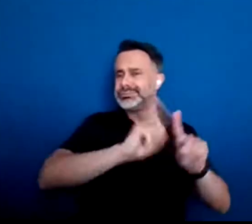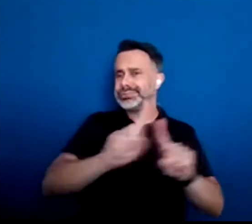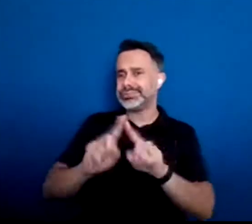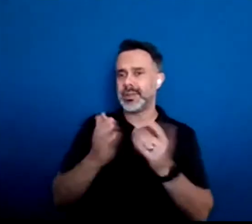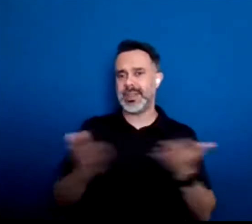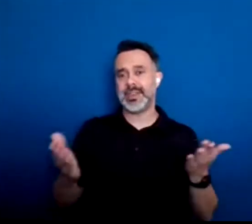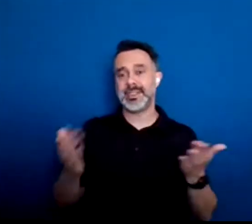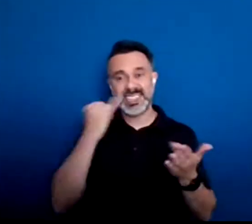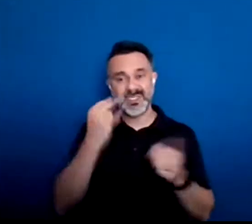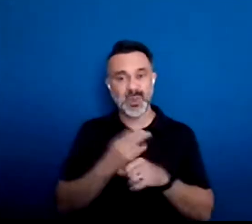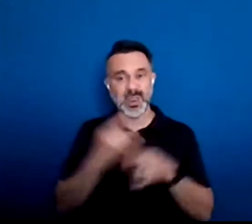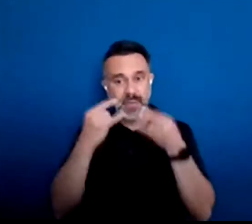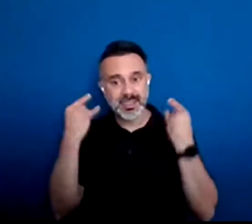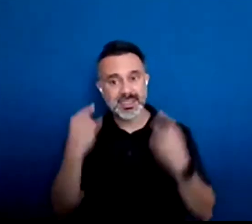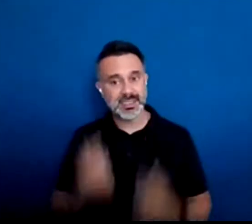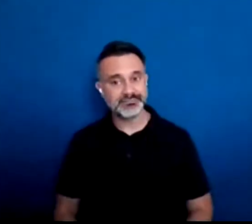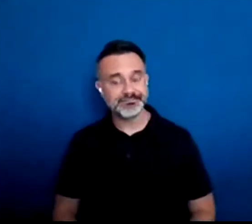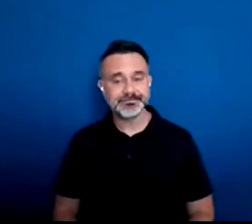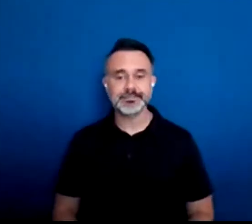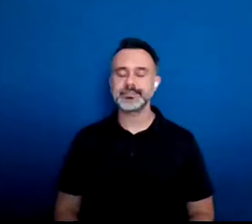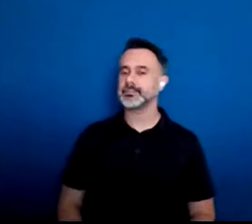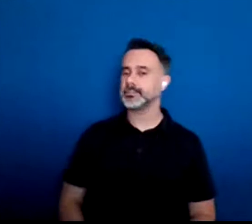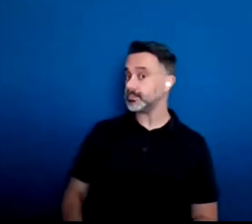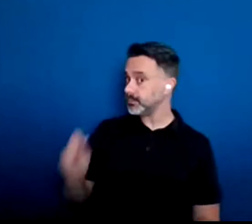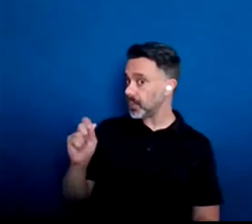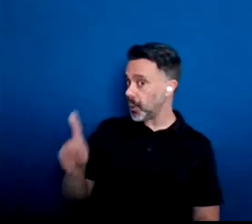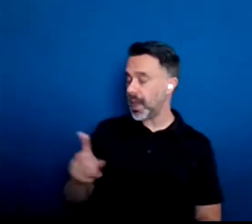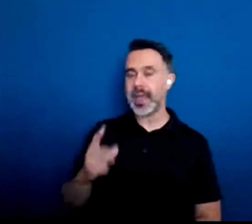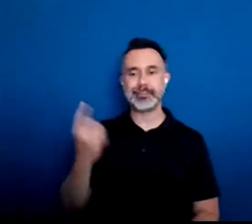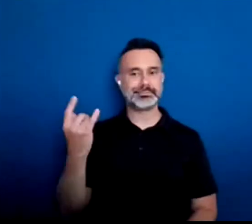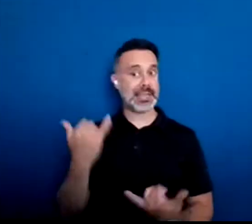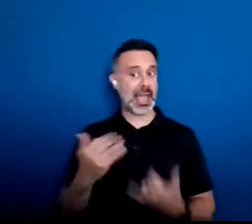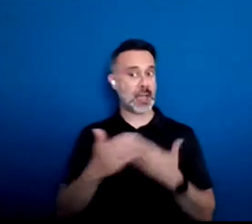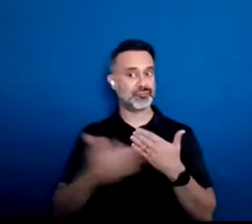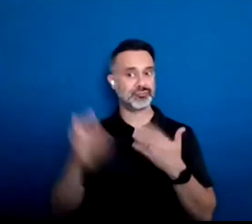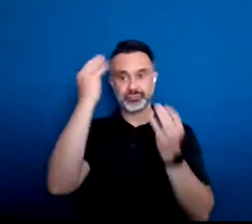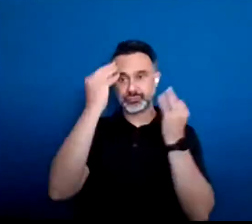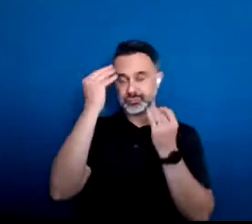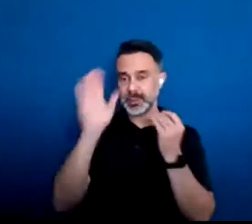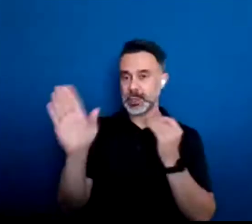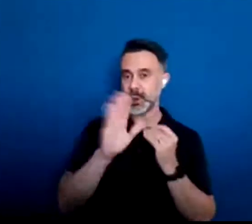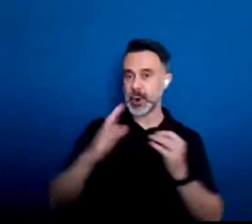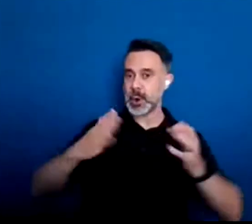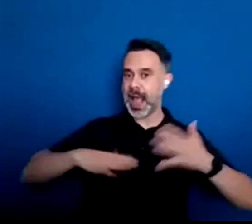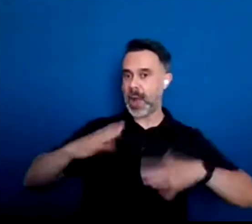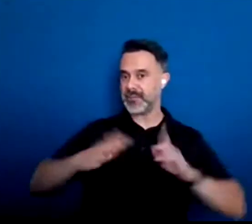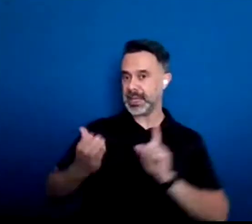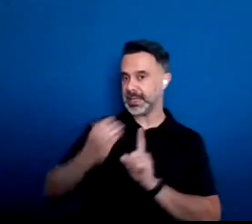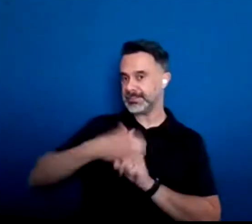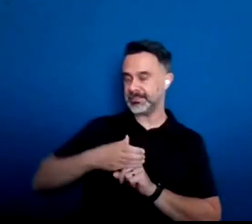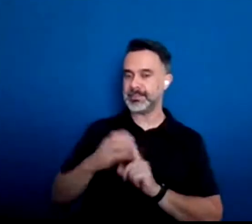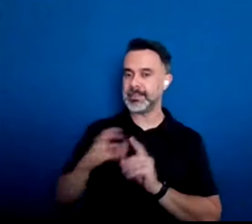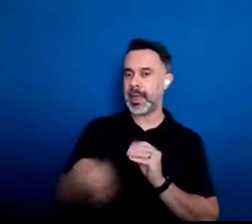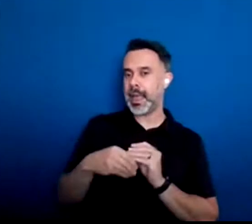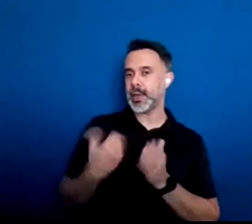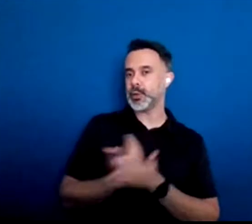All right. Well, something to consider for your outfit choices moving forward, folks, is a nice mask. Just got to